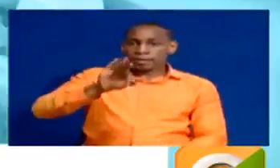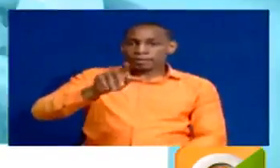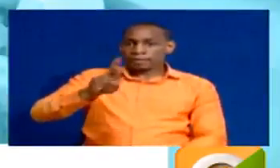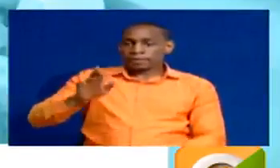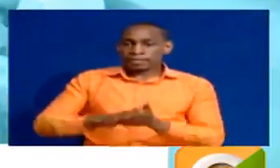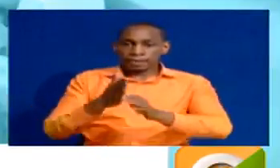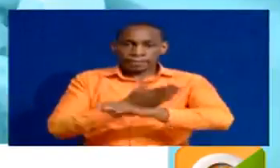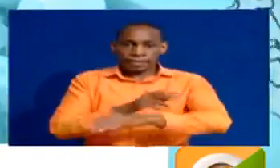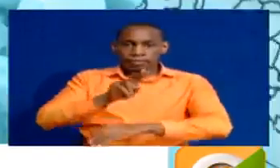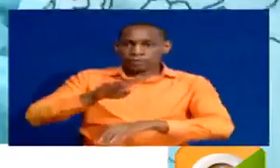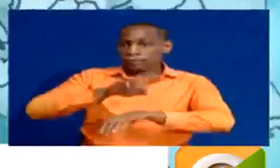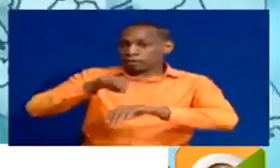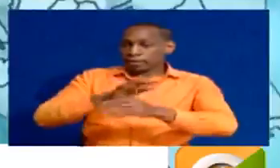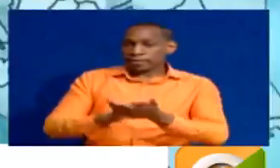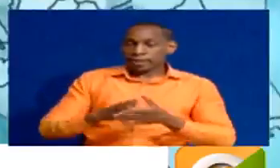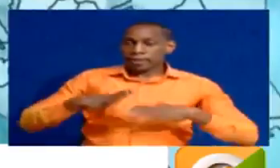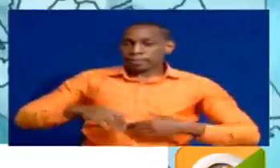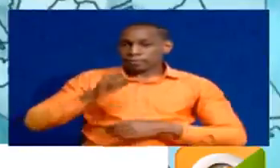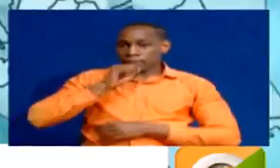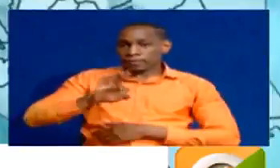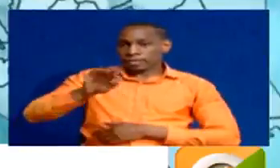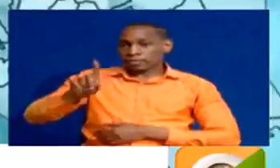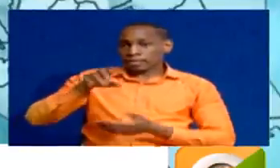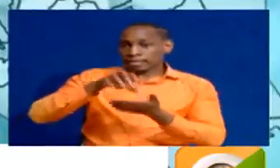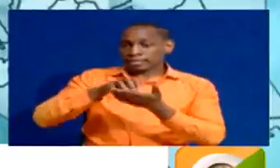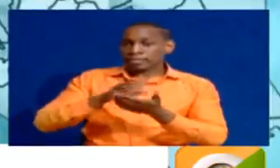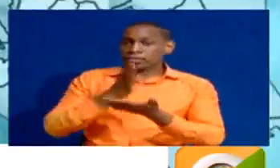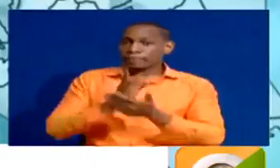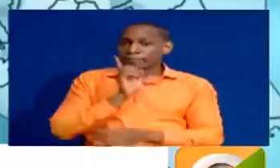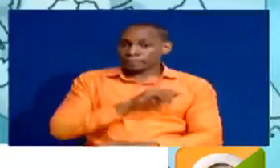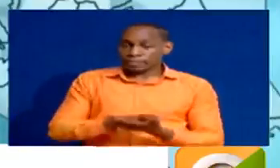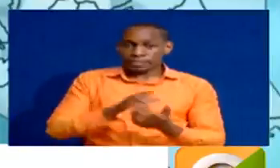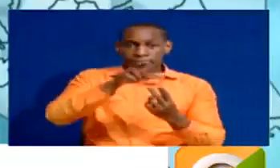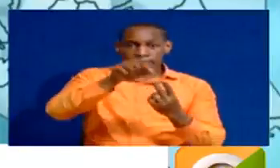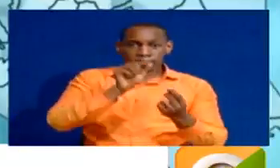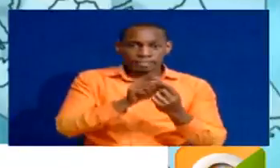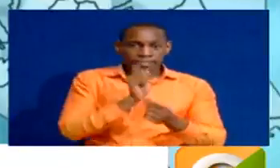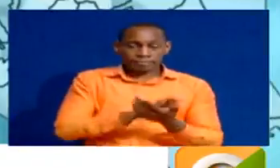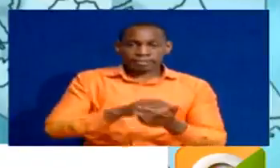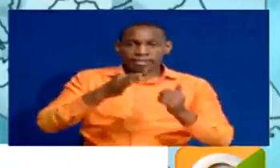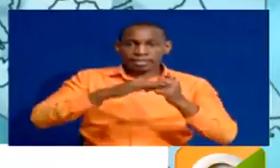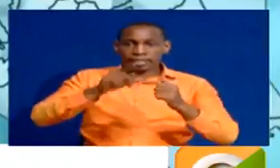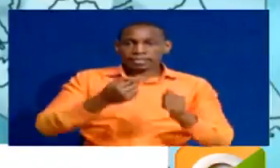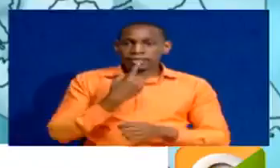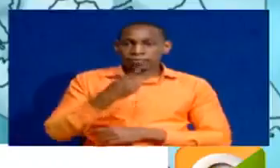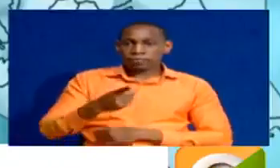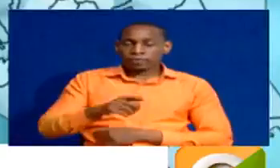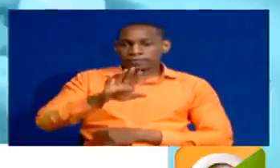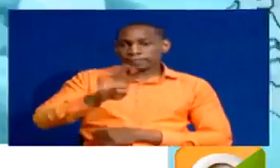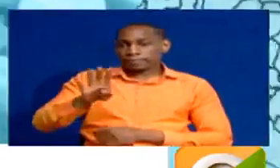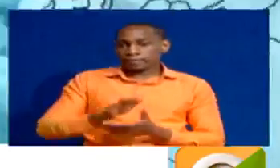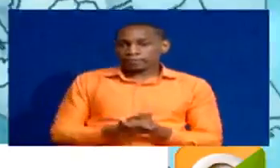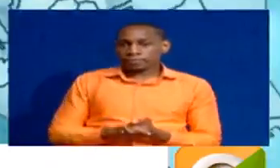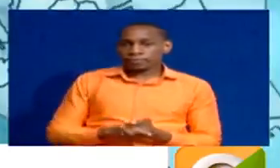vaccine. In the last 24 hours, 531 new cases have been confirmed out of a sample size of